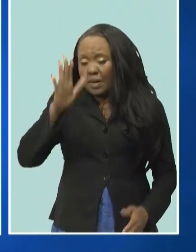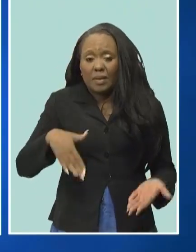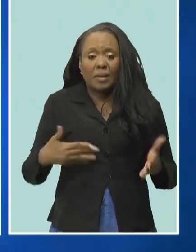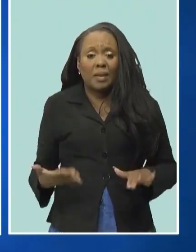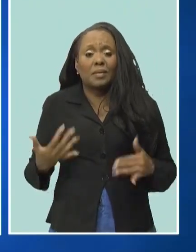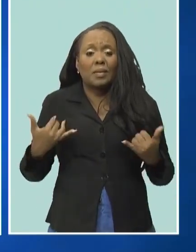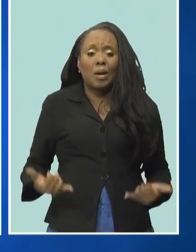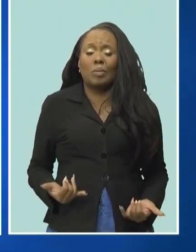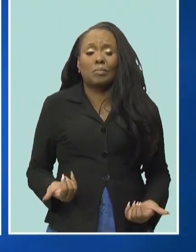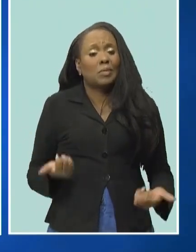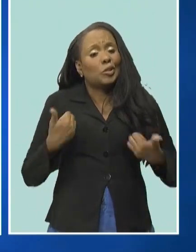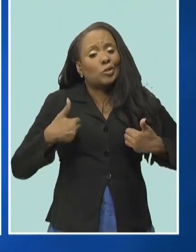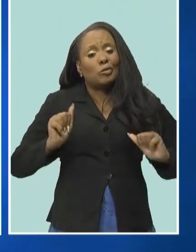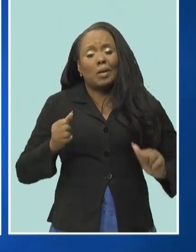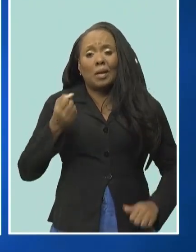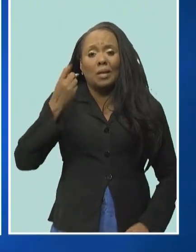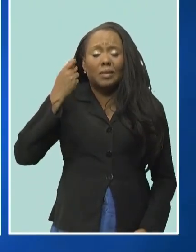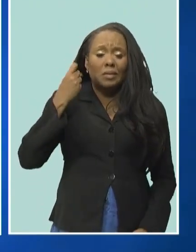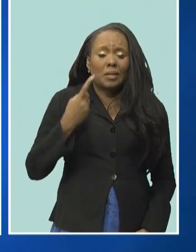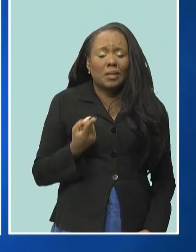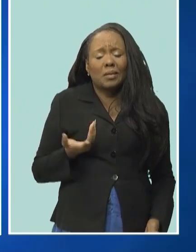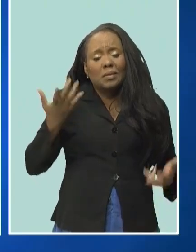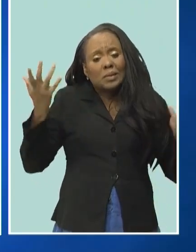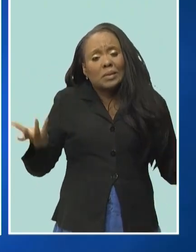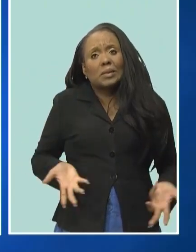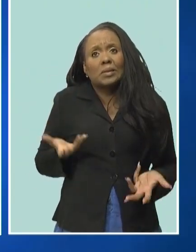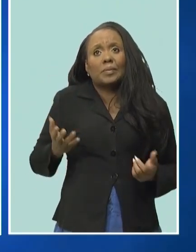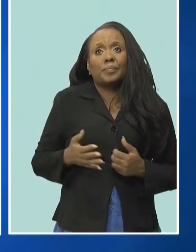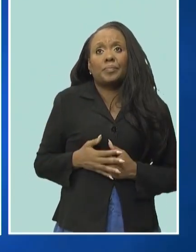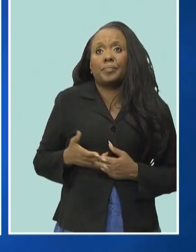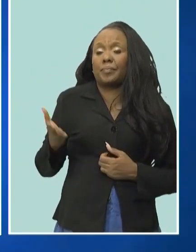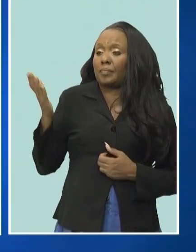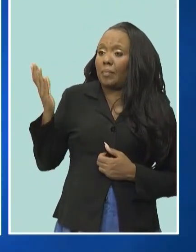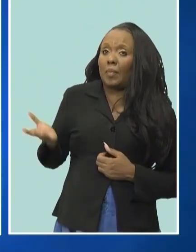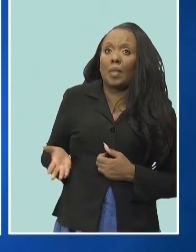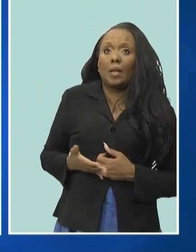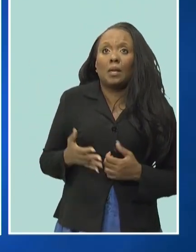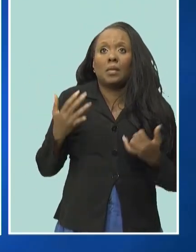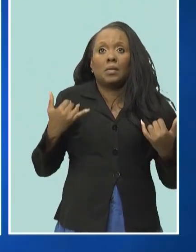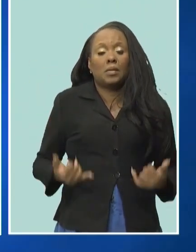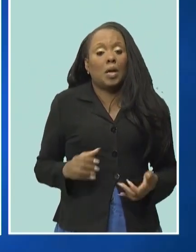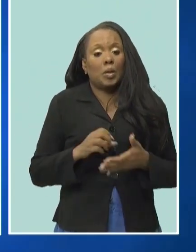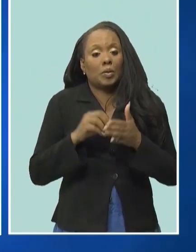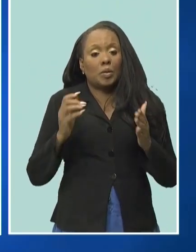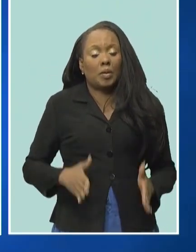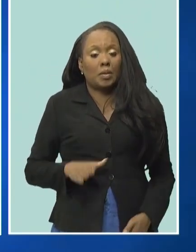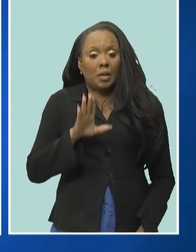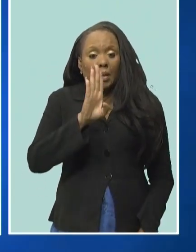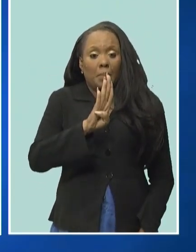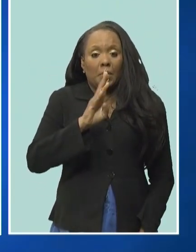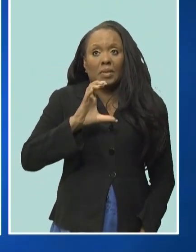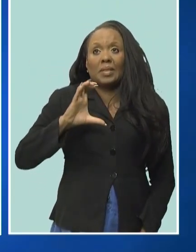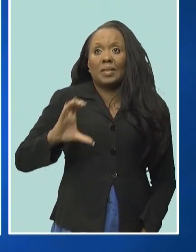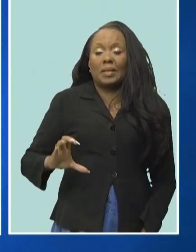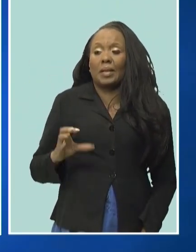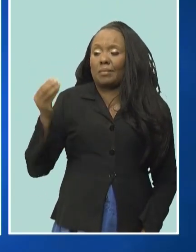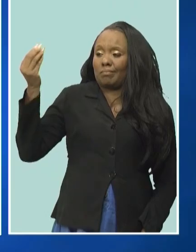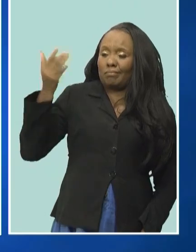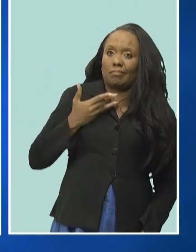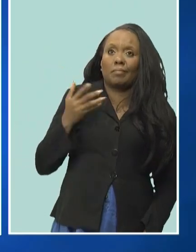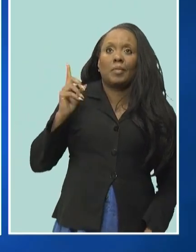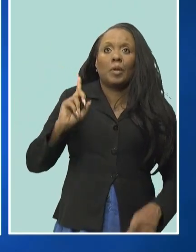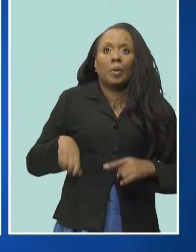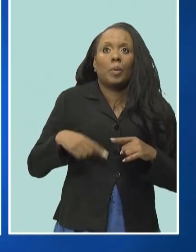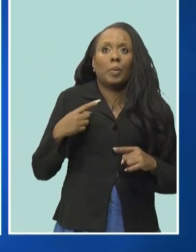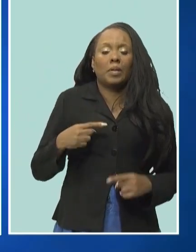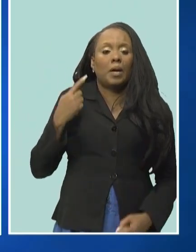to understand things in the best way they can. And Kalia, now a student of the Barbados Community College, told me about the moment she got